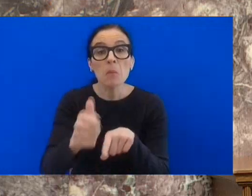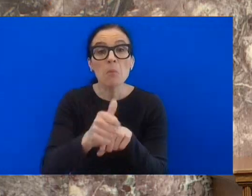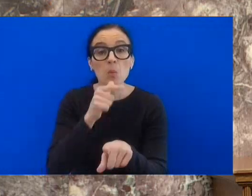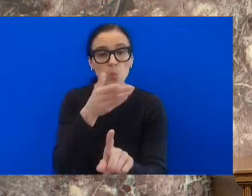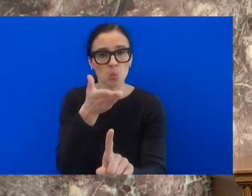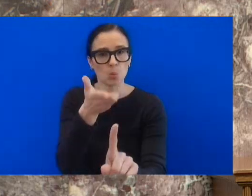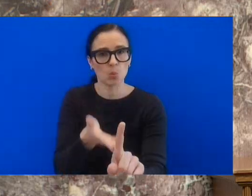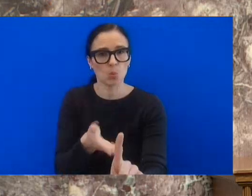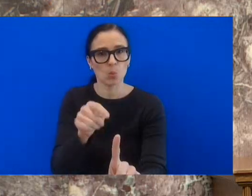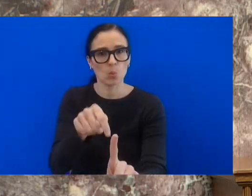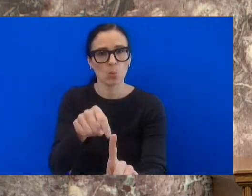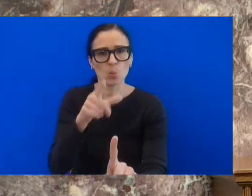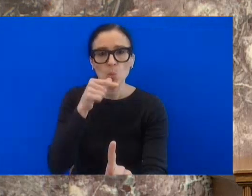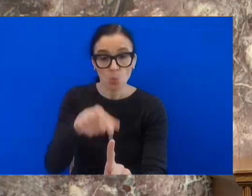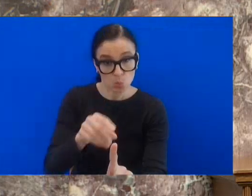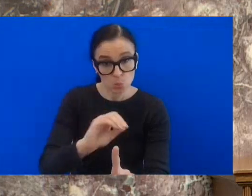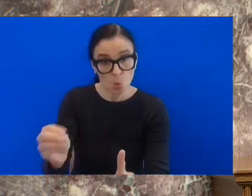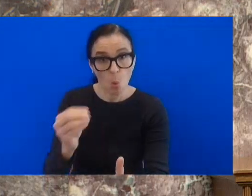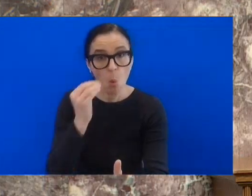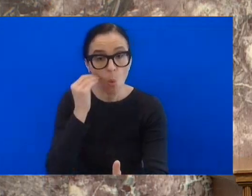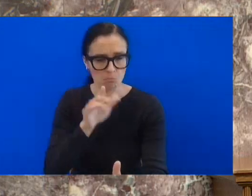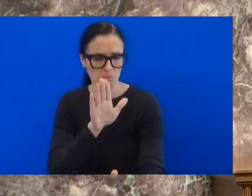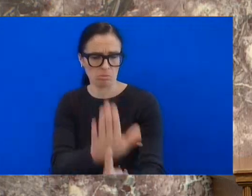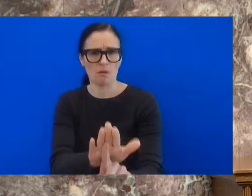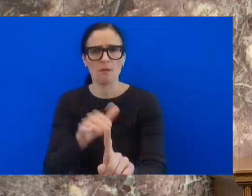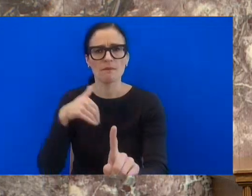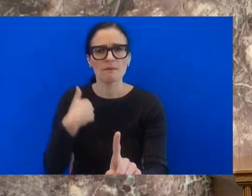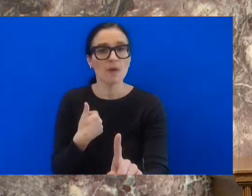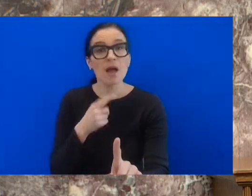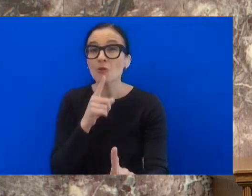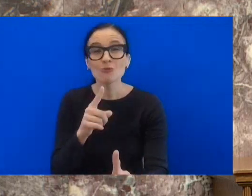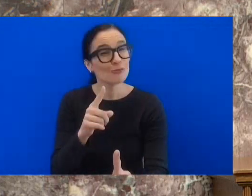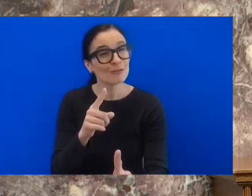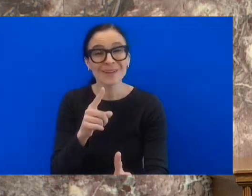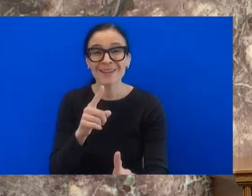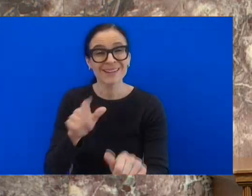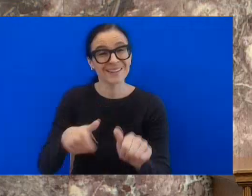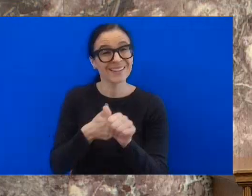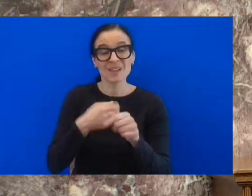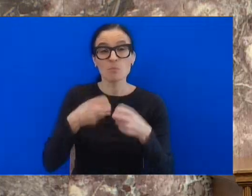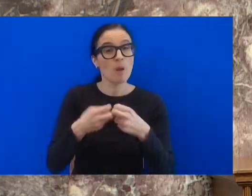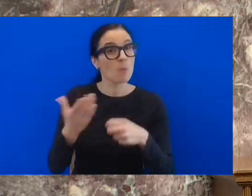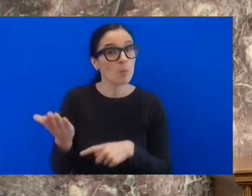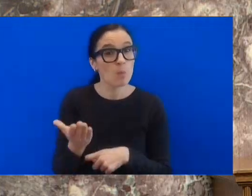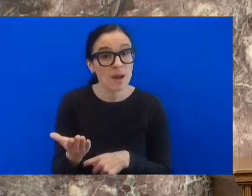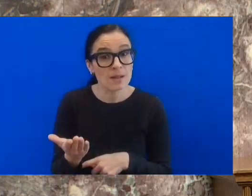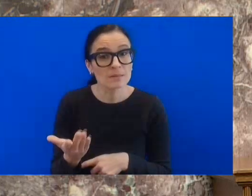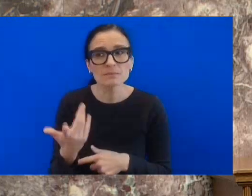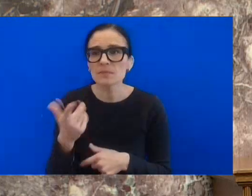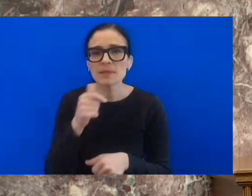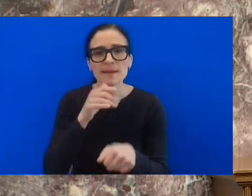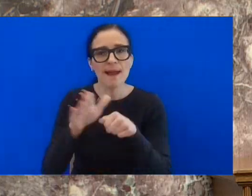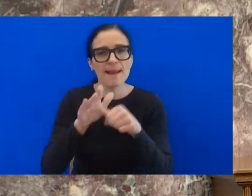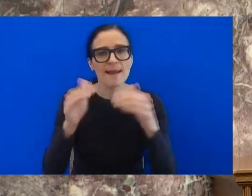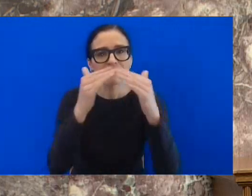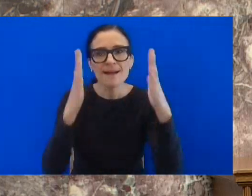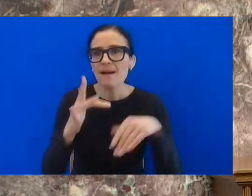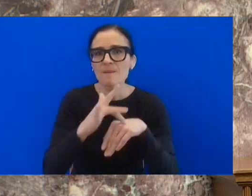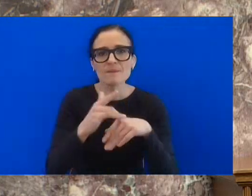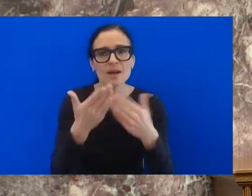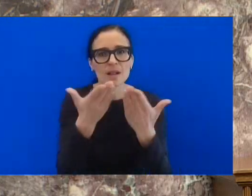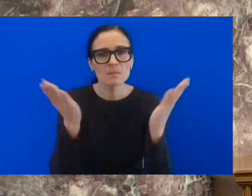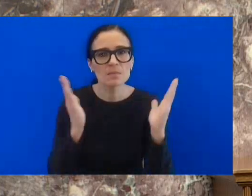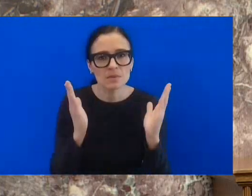in our communities. Honourable Speaker, we have made the largest investment in affordable housing in BC's history. Just to put it in